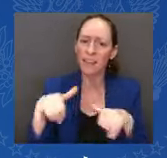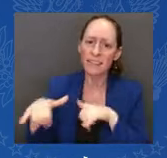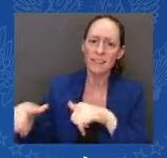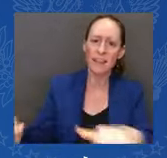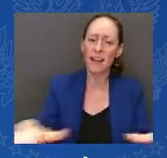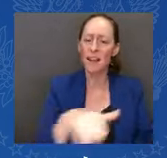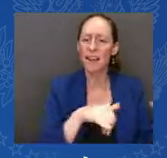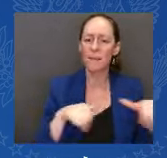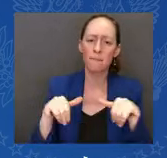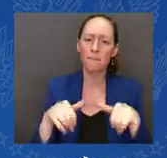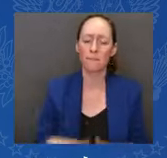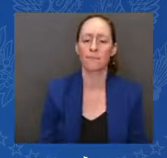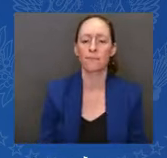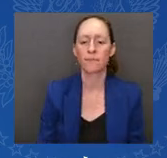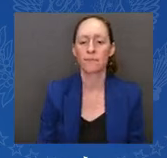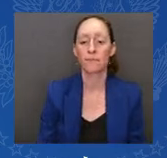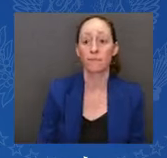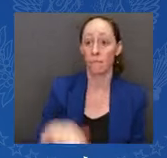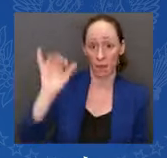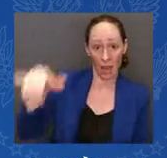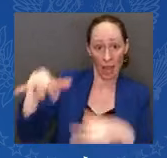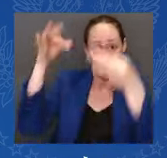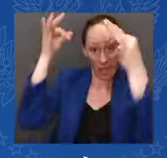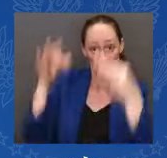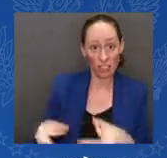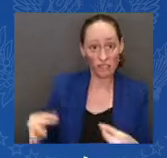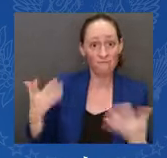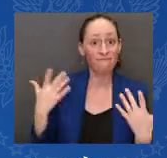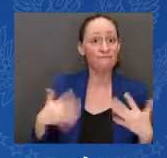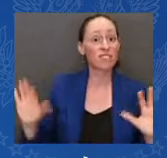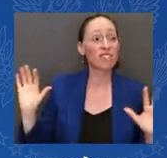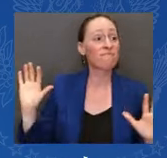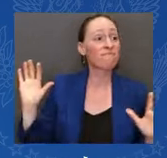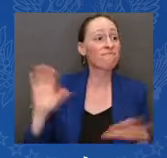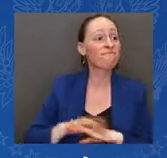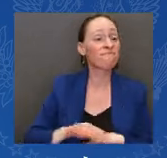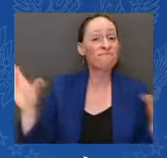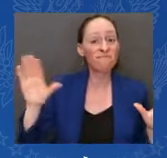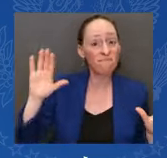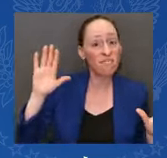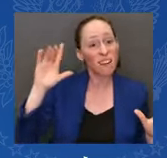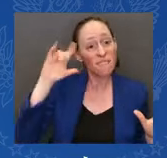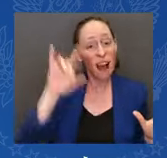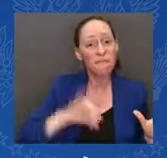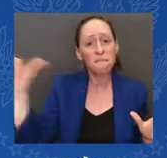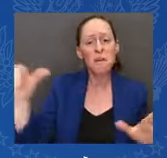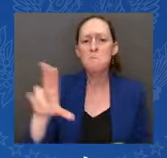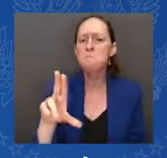render a decision, it cannot change what America stands for. America is an idea,